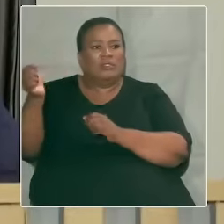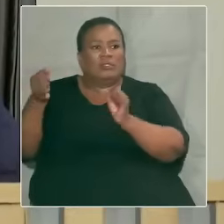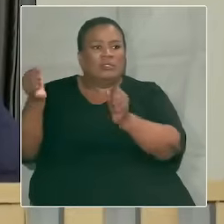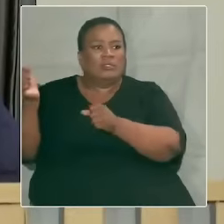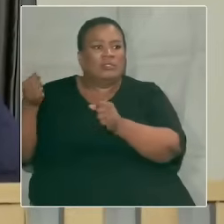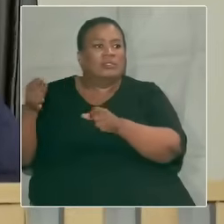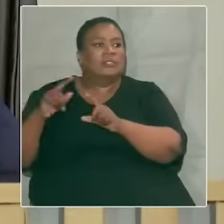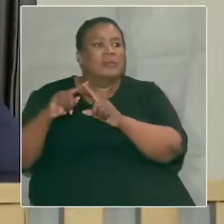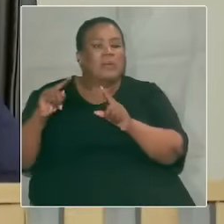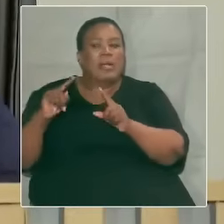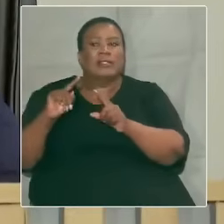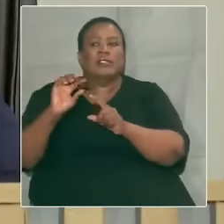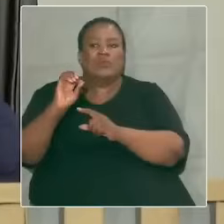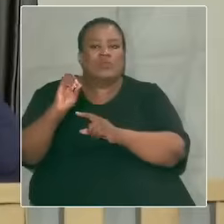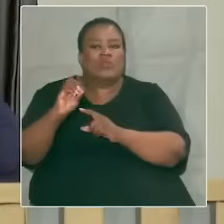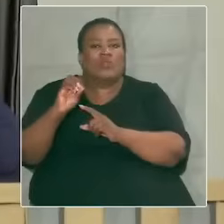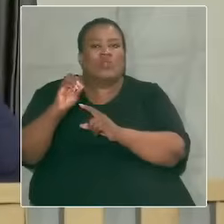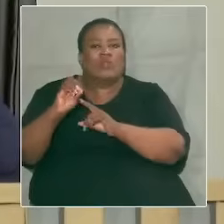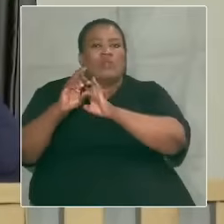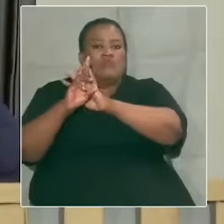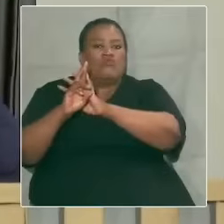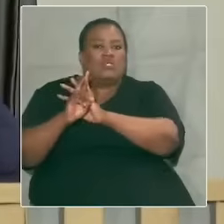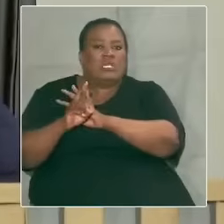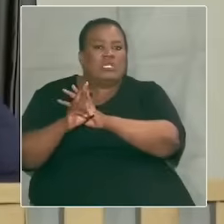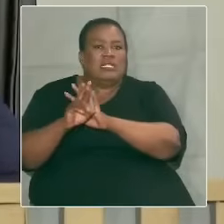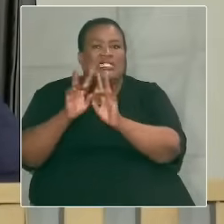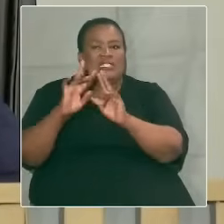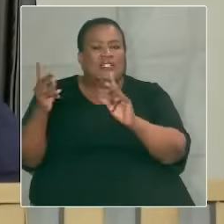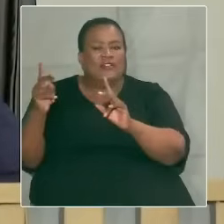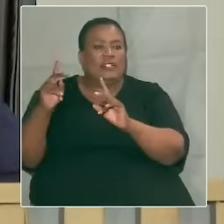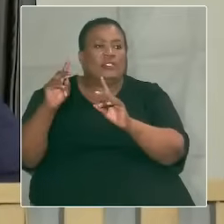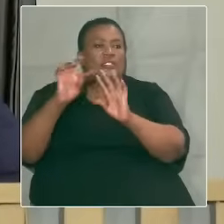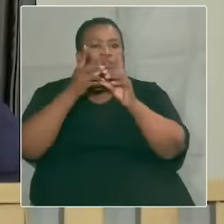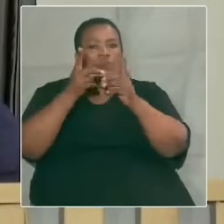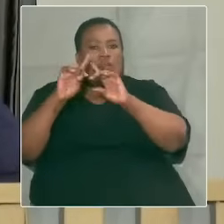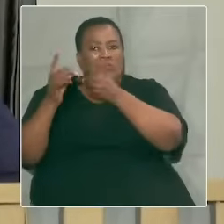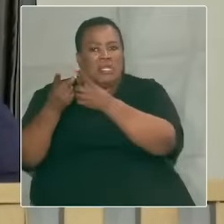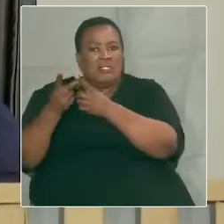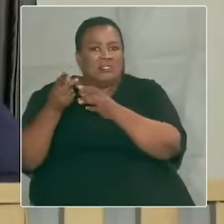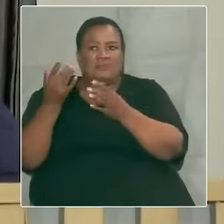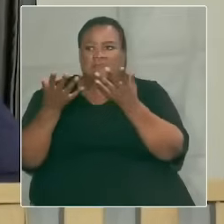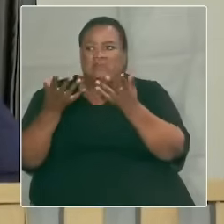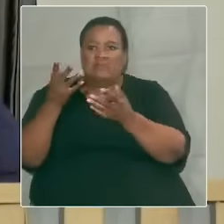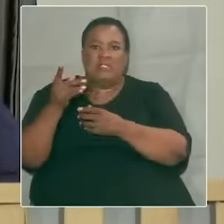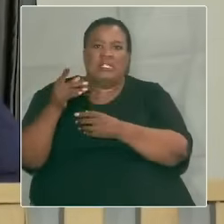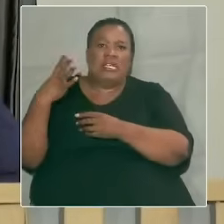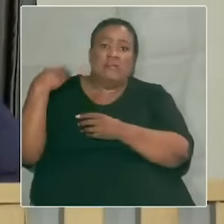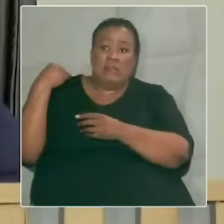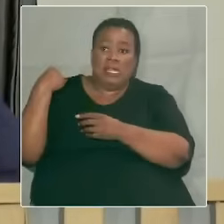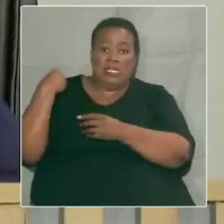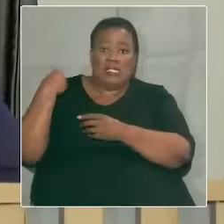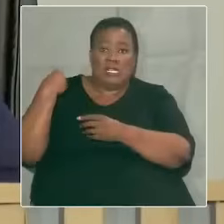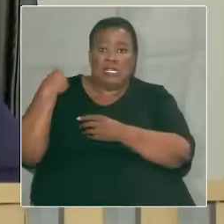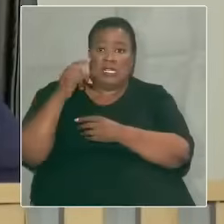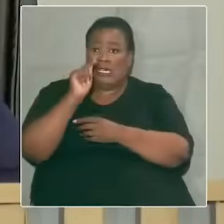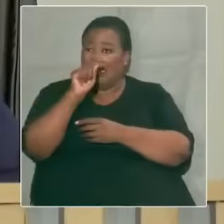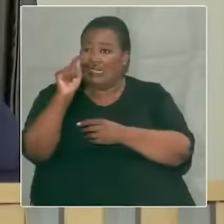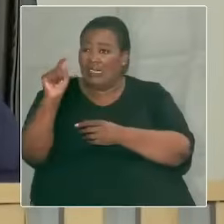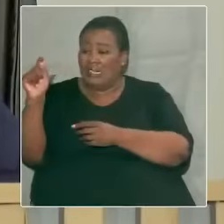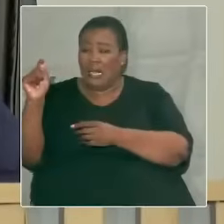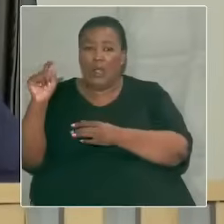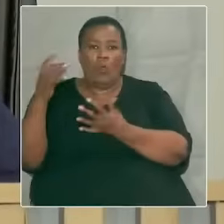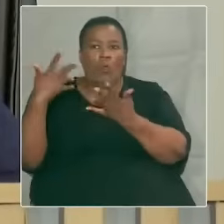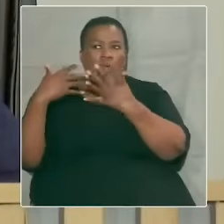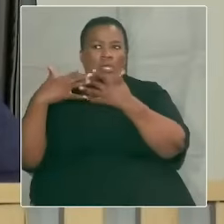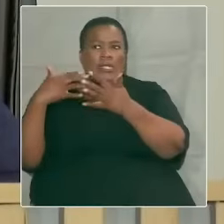in those departments. But from either of those ministers and or my own minister, there was